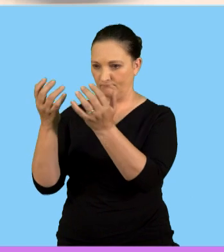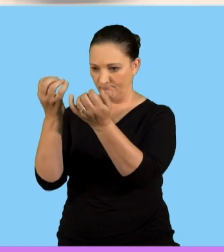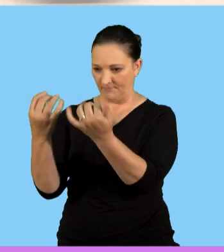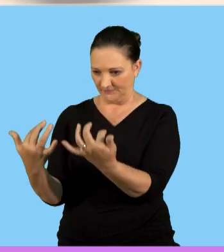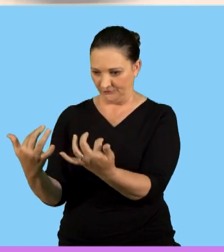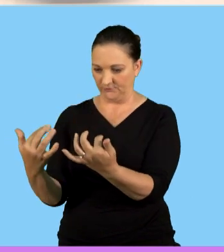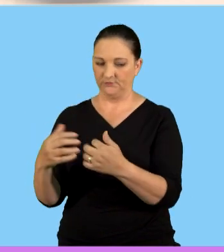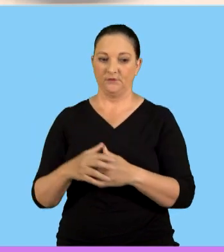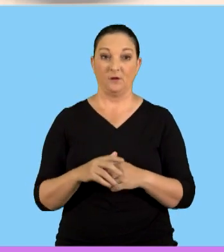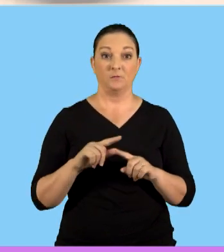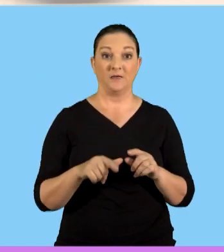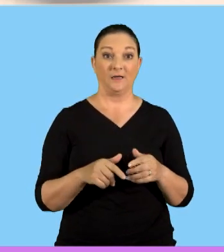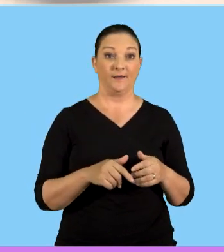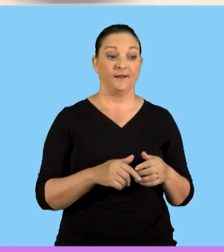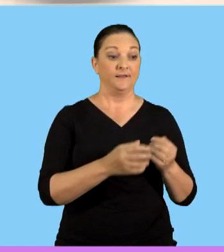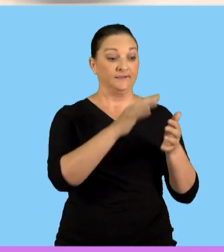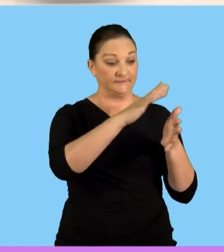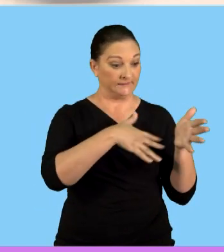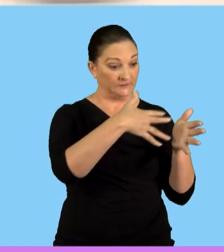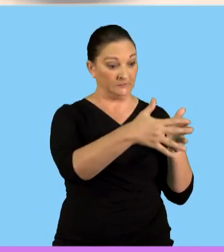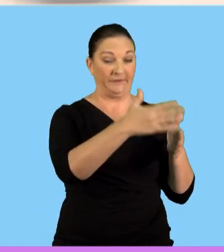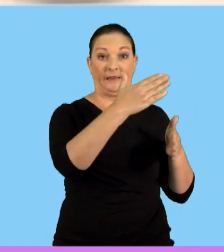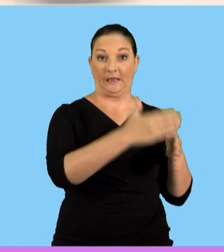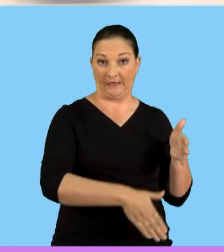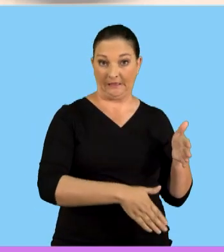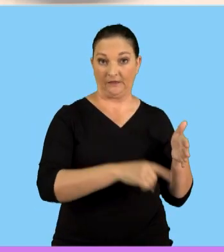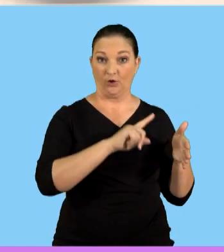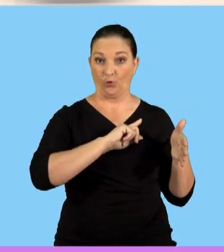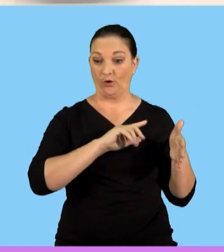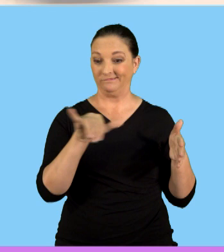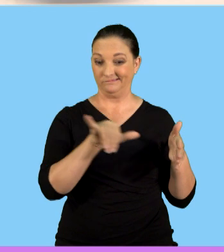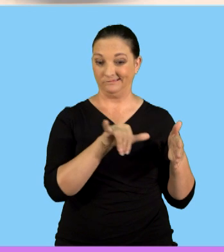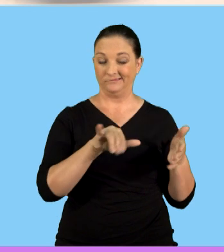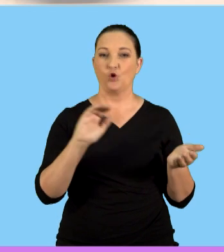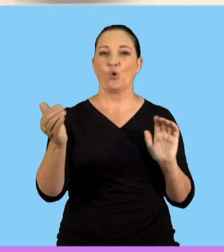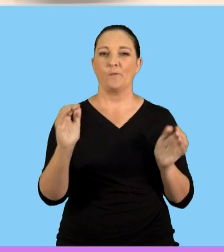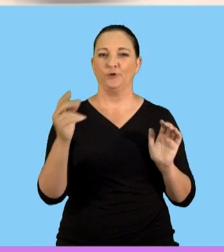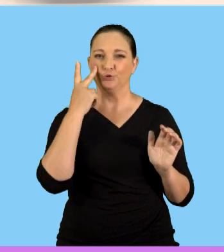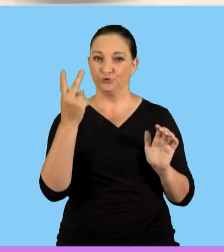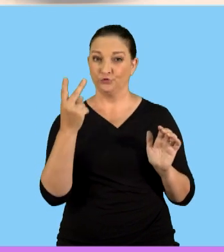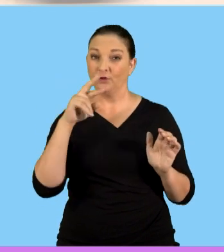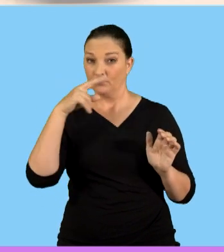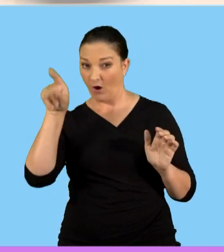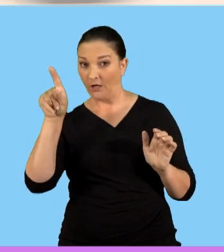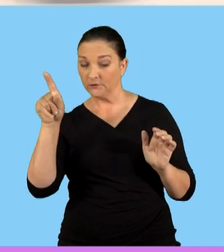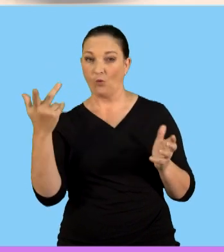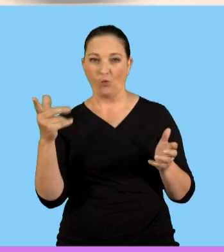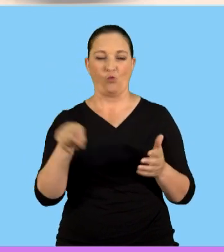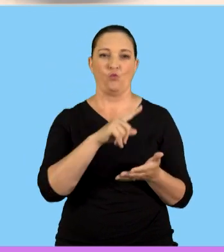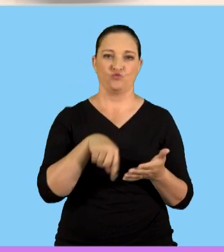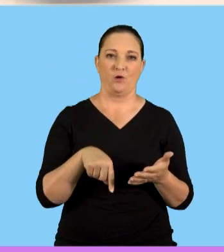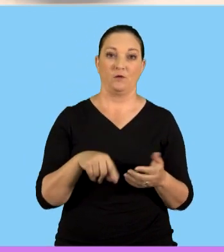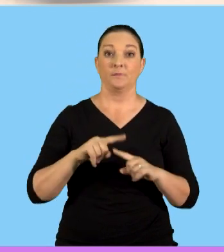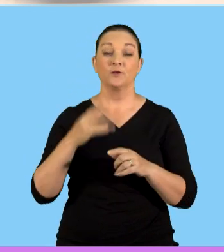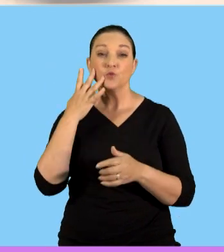statement at the end of the month in order to see if we budgeted correctly. For events, we do a budget during the planning